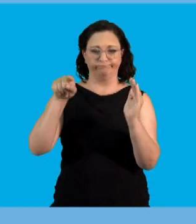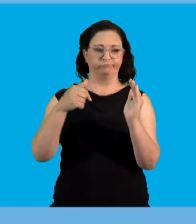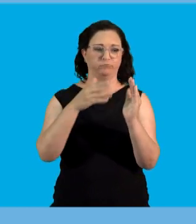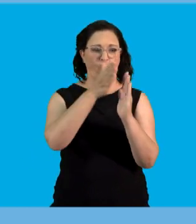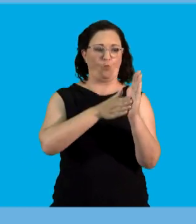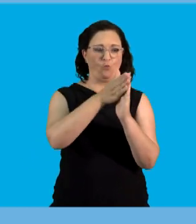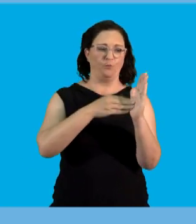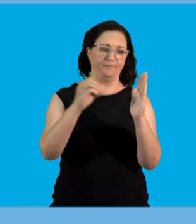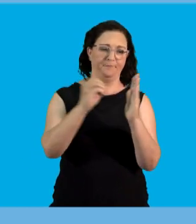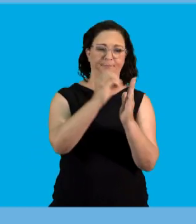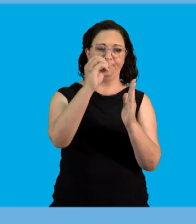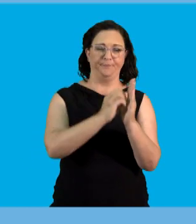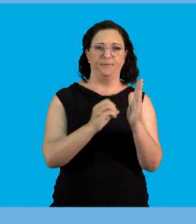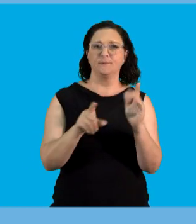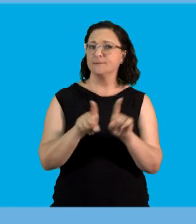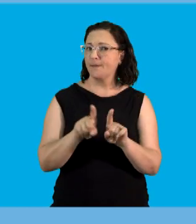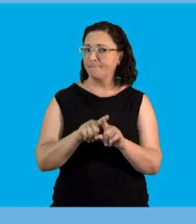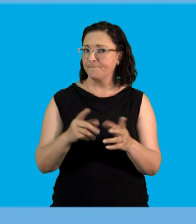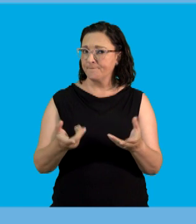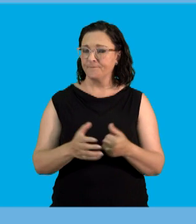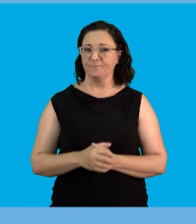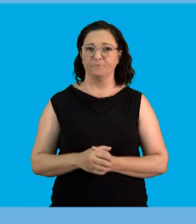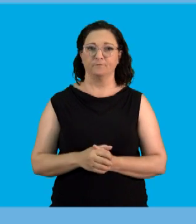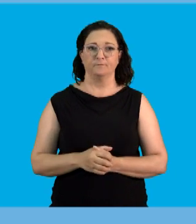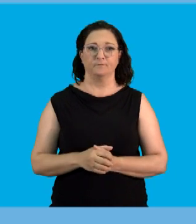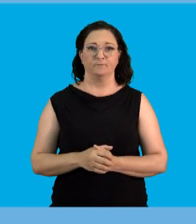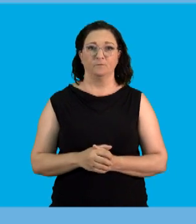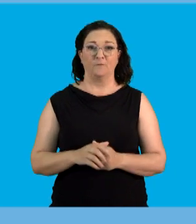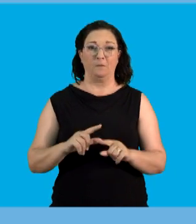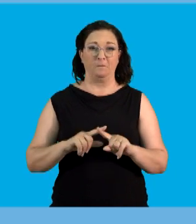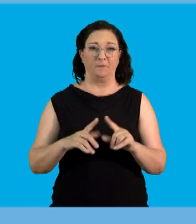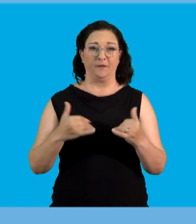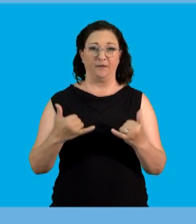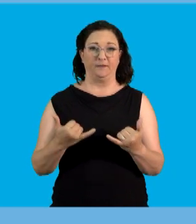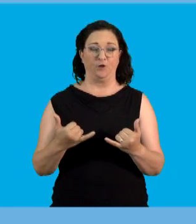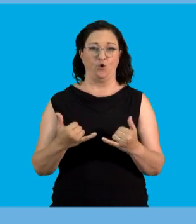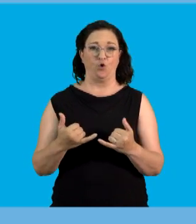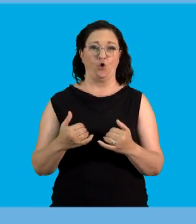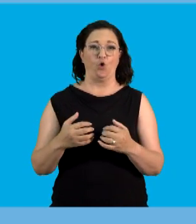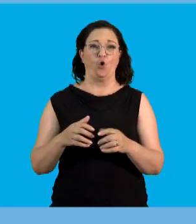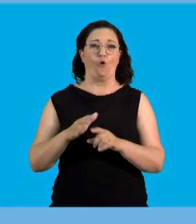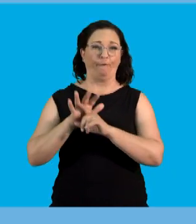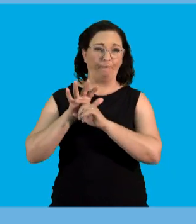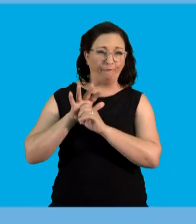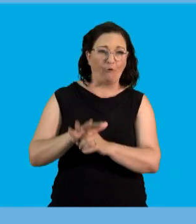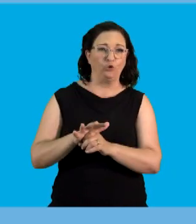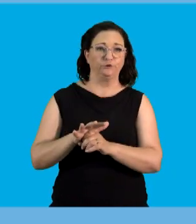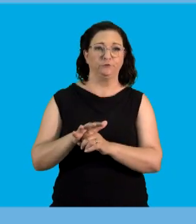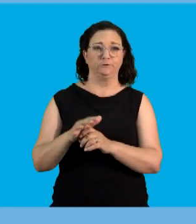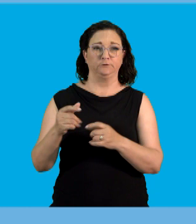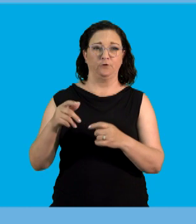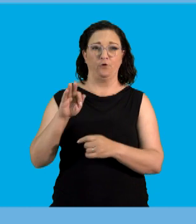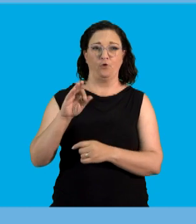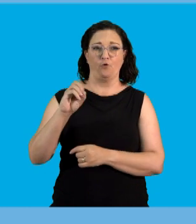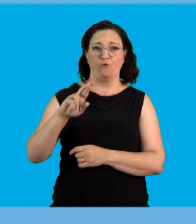container, right? And furthermore, the force of the particles bumping against the side of the container causes